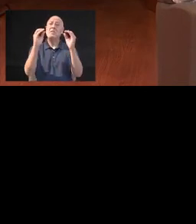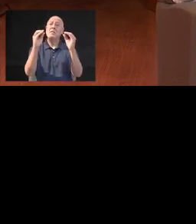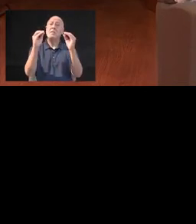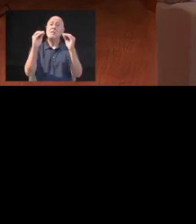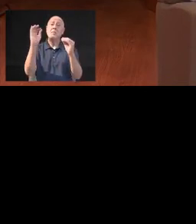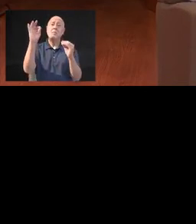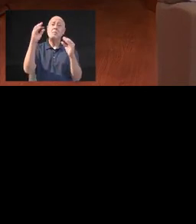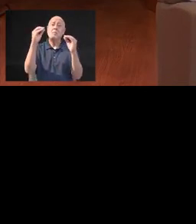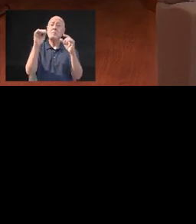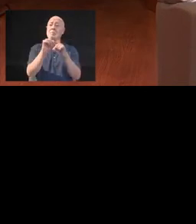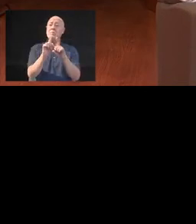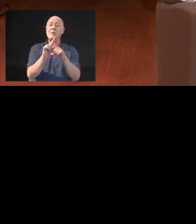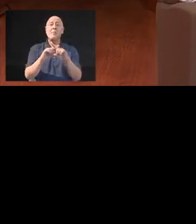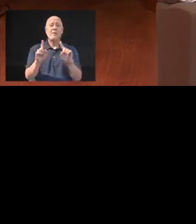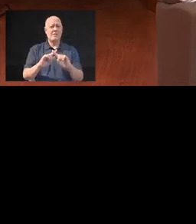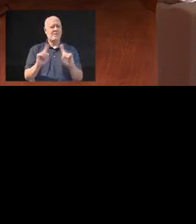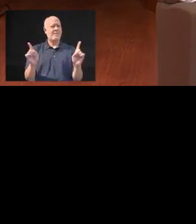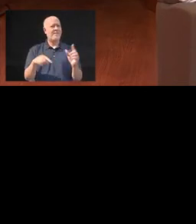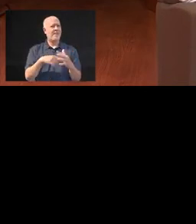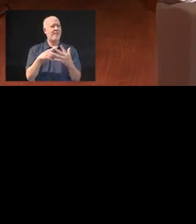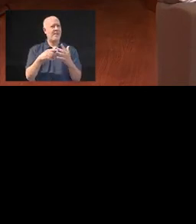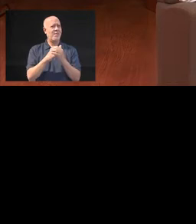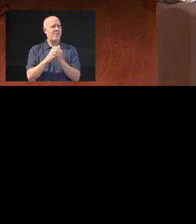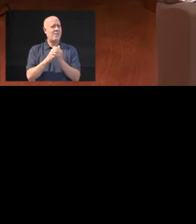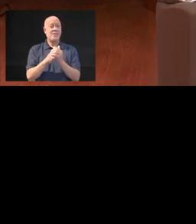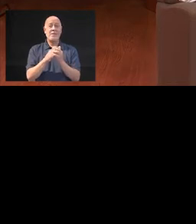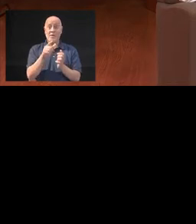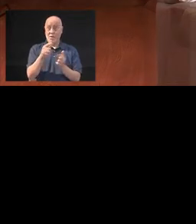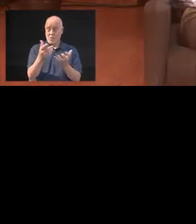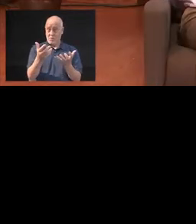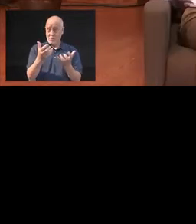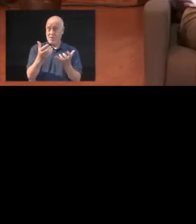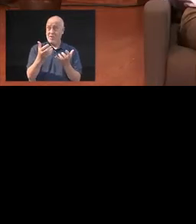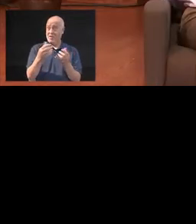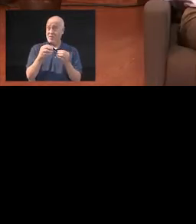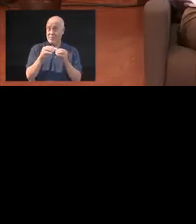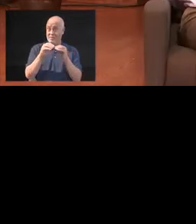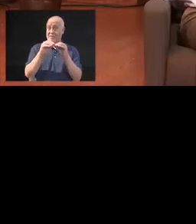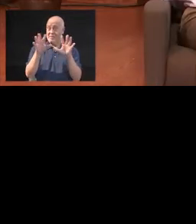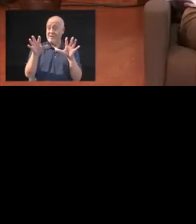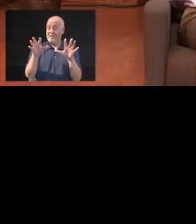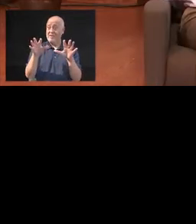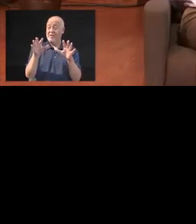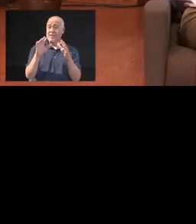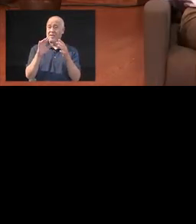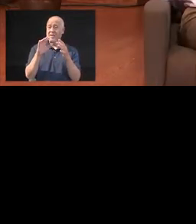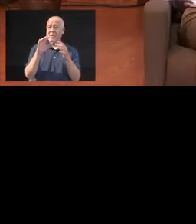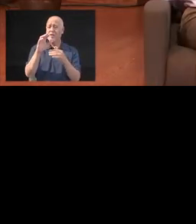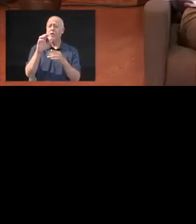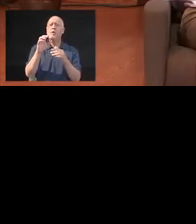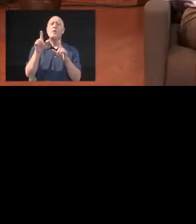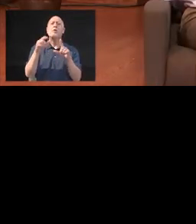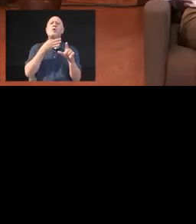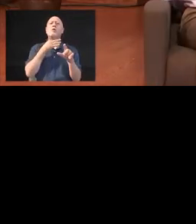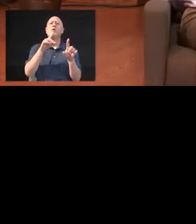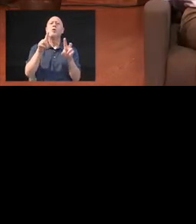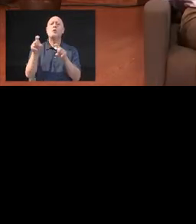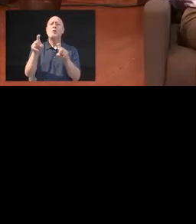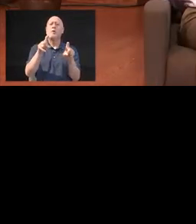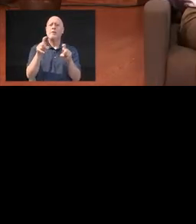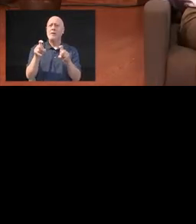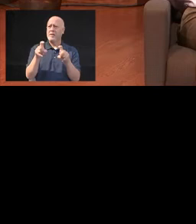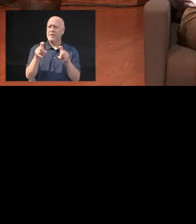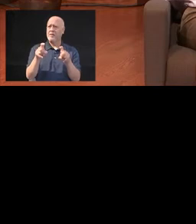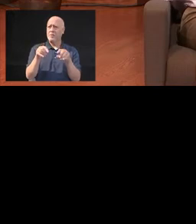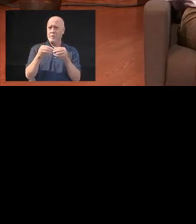be aware that that differentiated worship that many of you asked for in the survey that we offered, that's going to be available to you next week. So again, it,